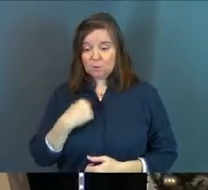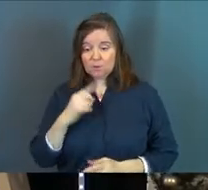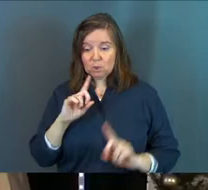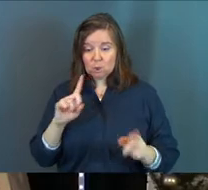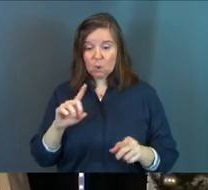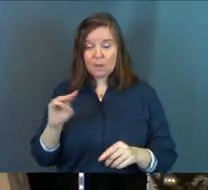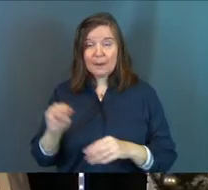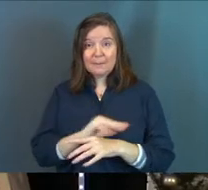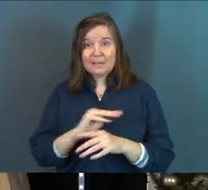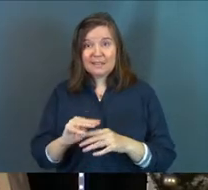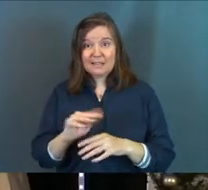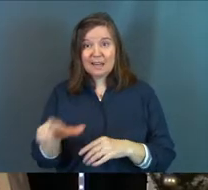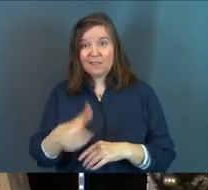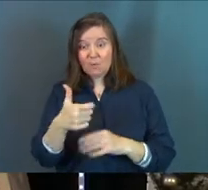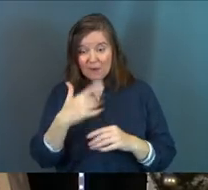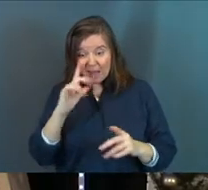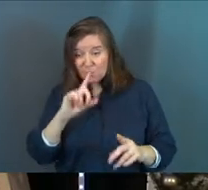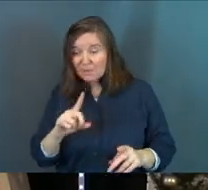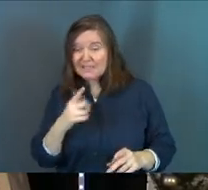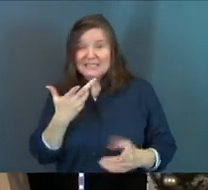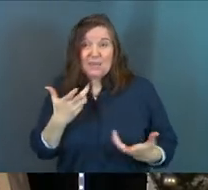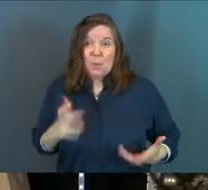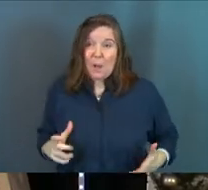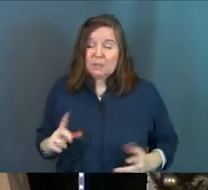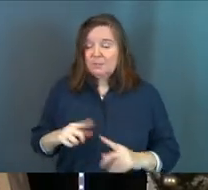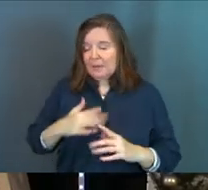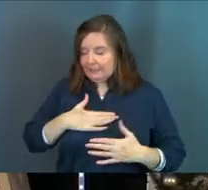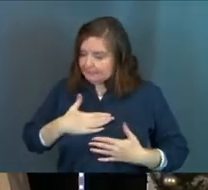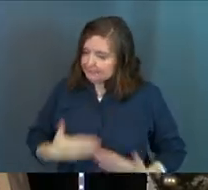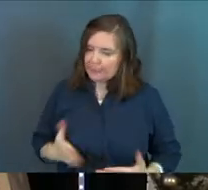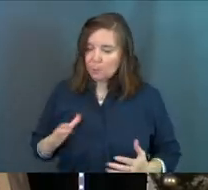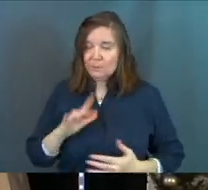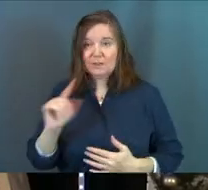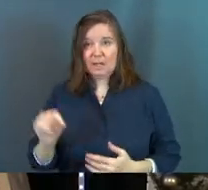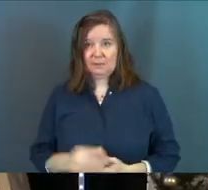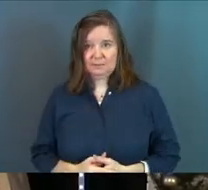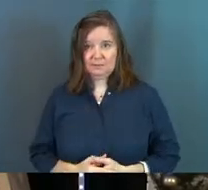go and be a missionary on a foreign field, I really didn't want to, but I would have done it